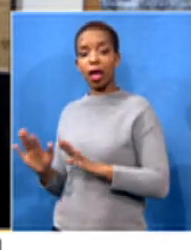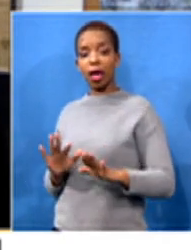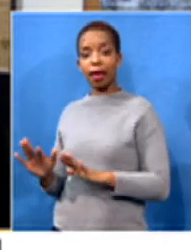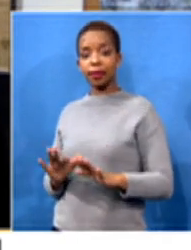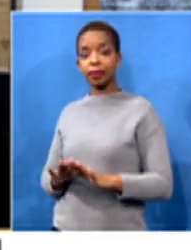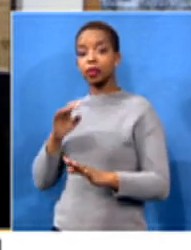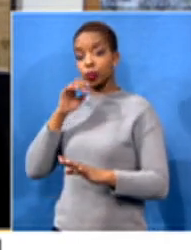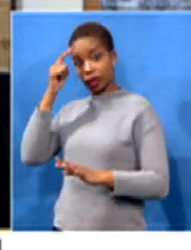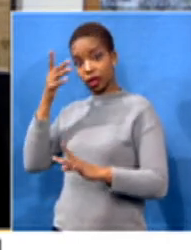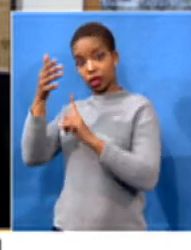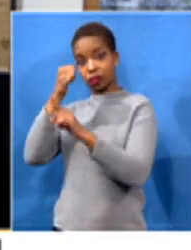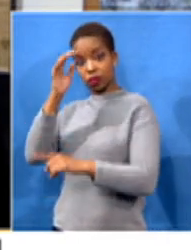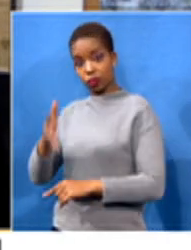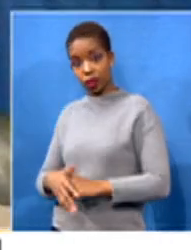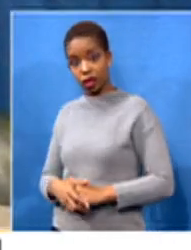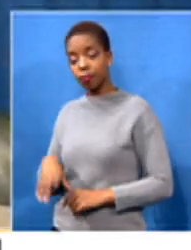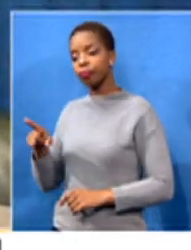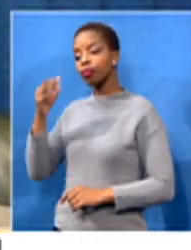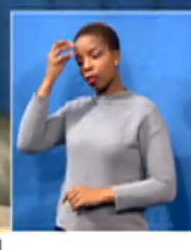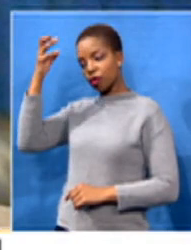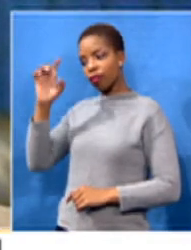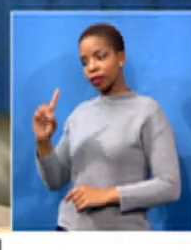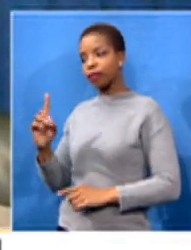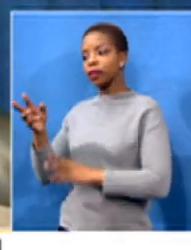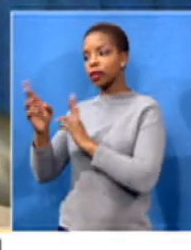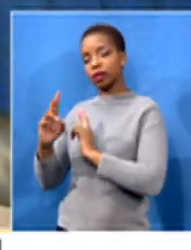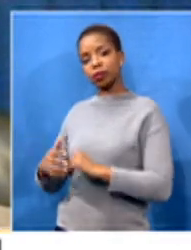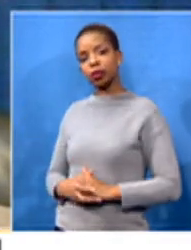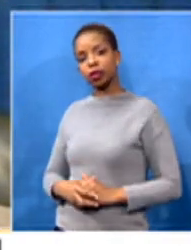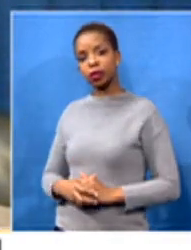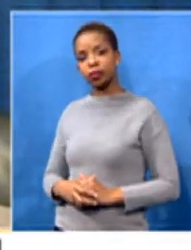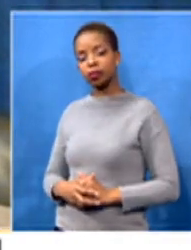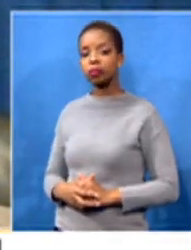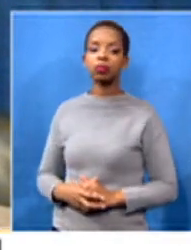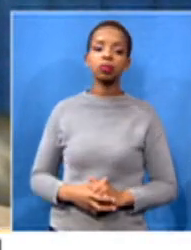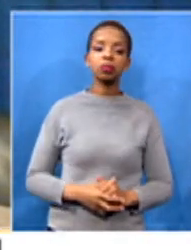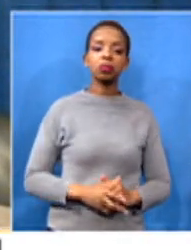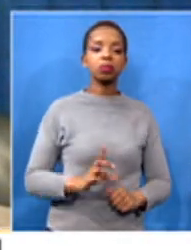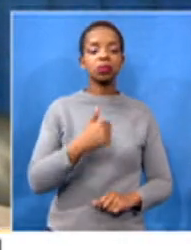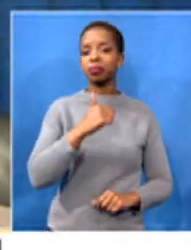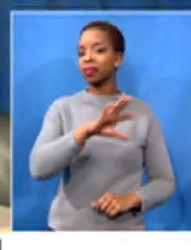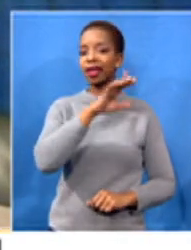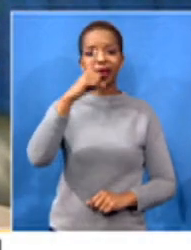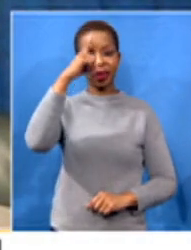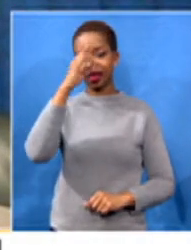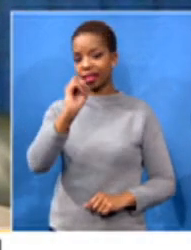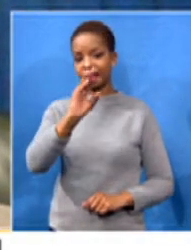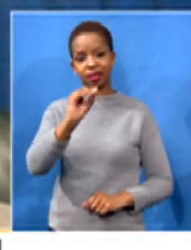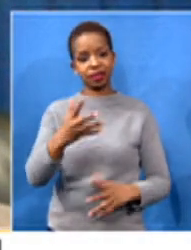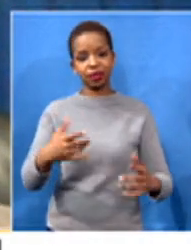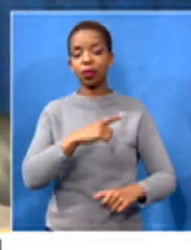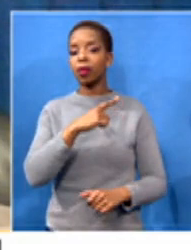first. It's unlikely. There's a whole lot of things that need to be considered. I think we are progressing, we're moving